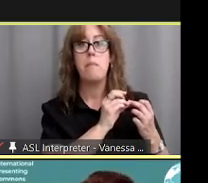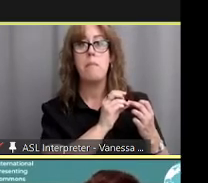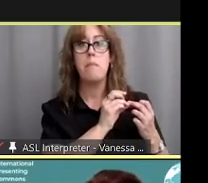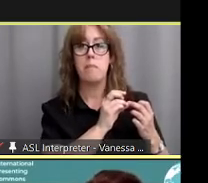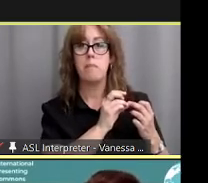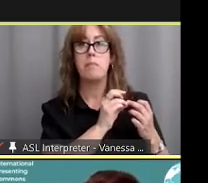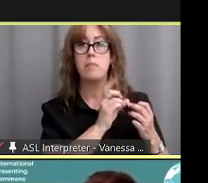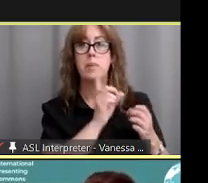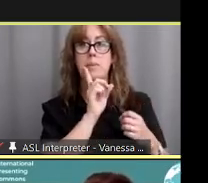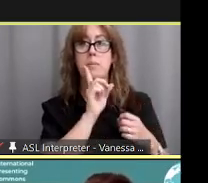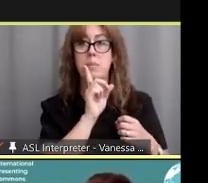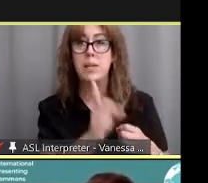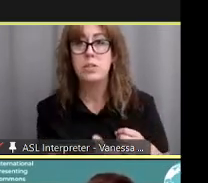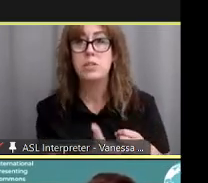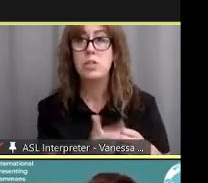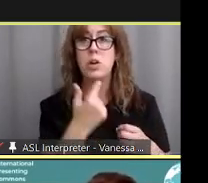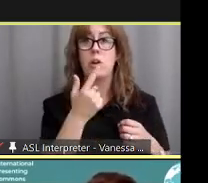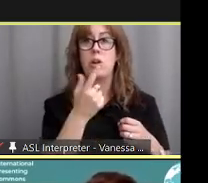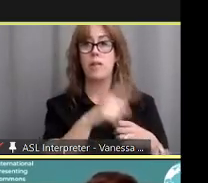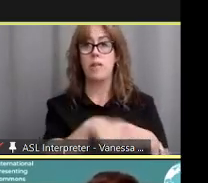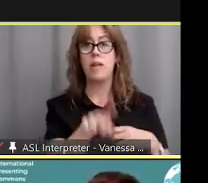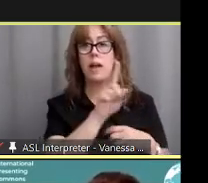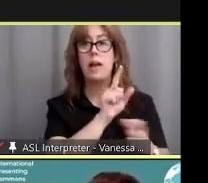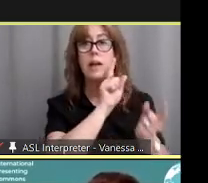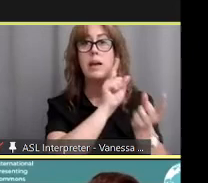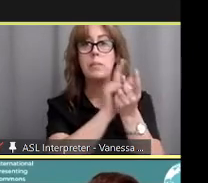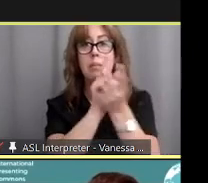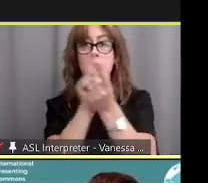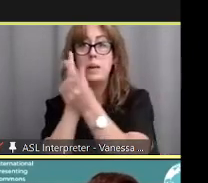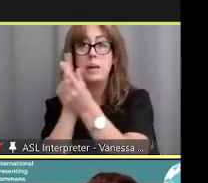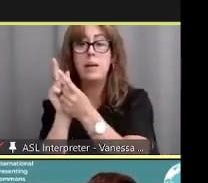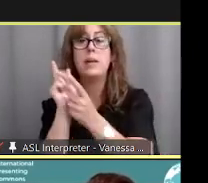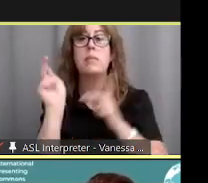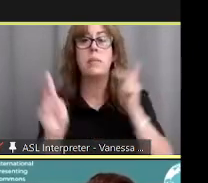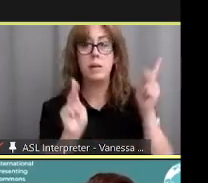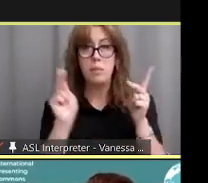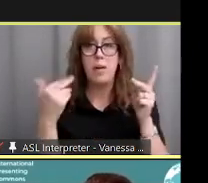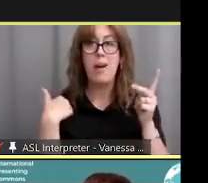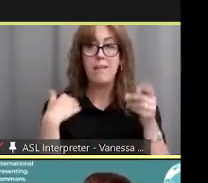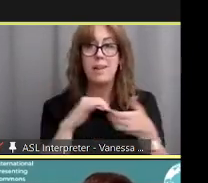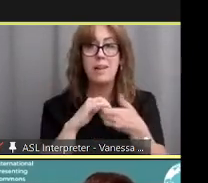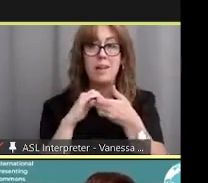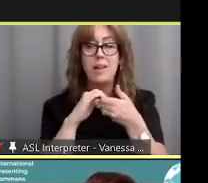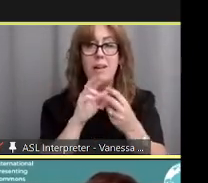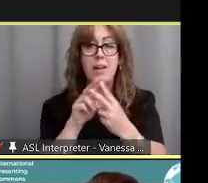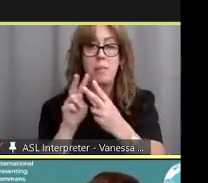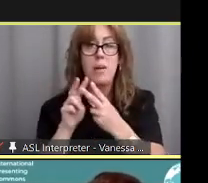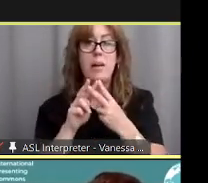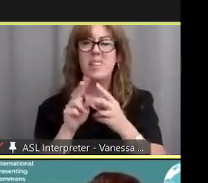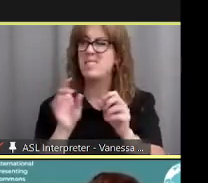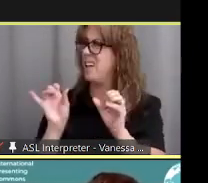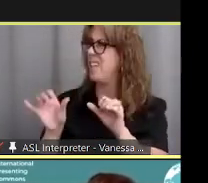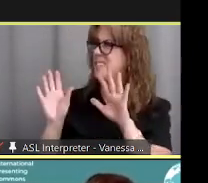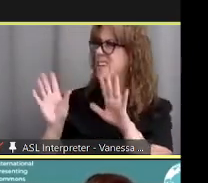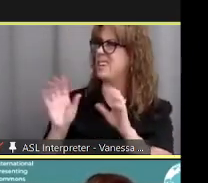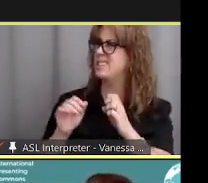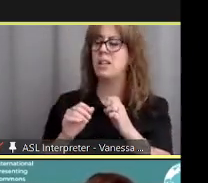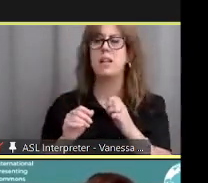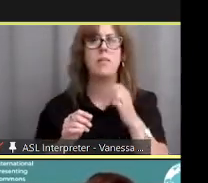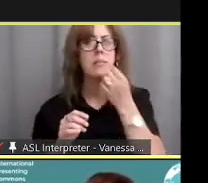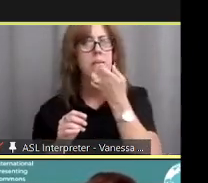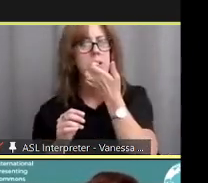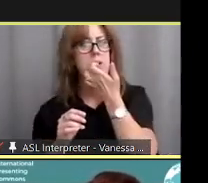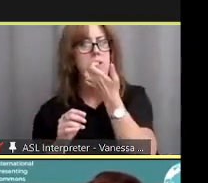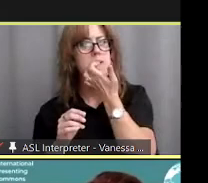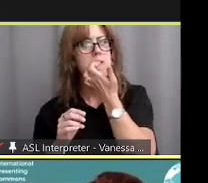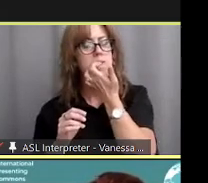companions who could walk with them. Mm. Really. That's excellent. It's like there